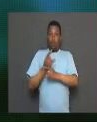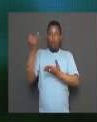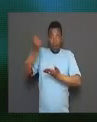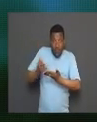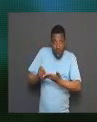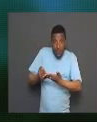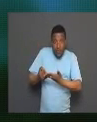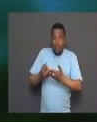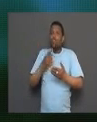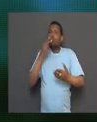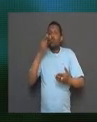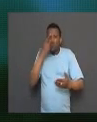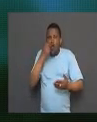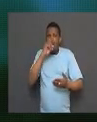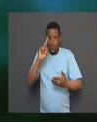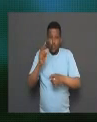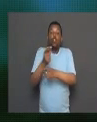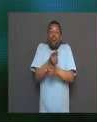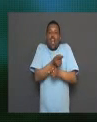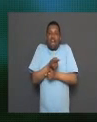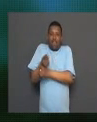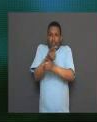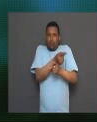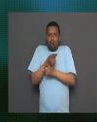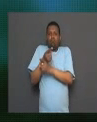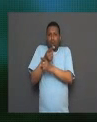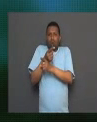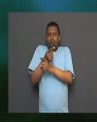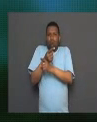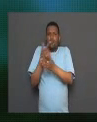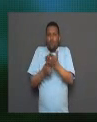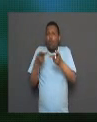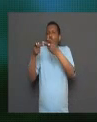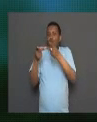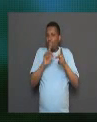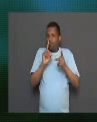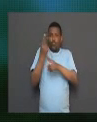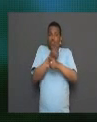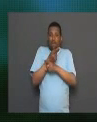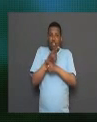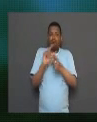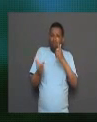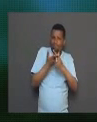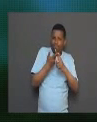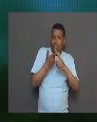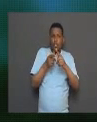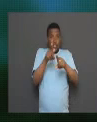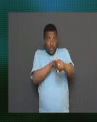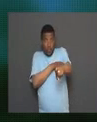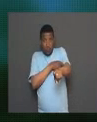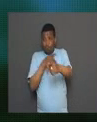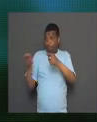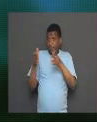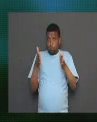Modern maps are usually geographic rather than locational. And